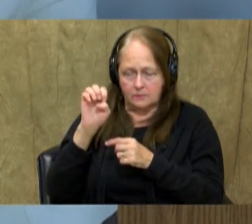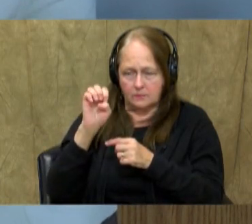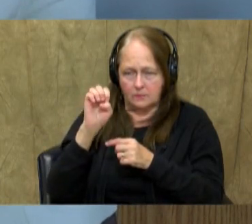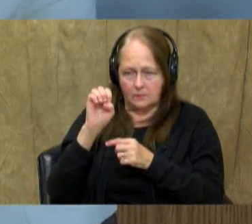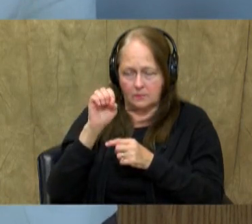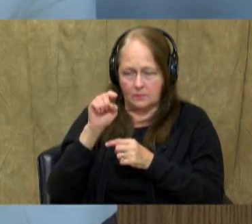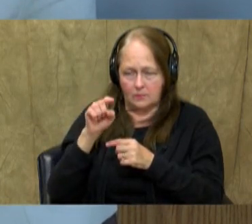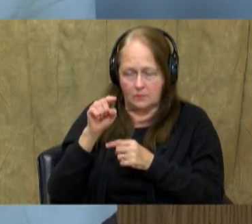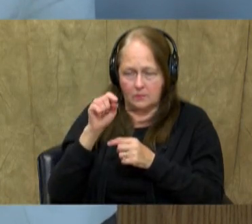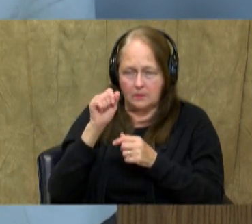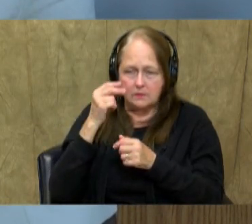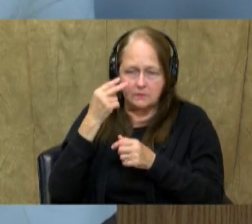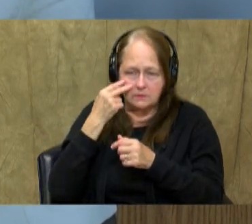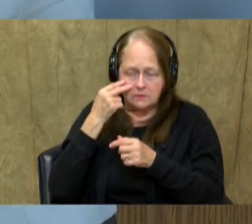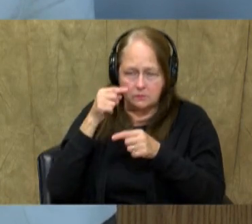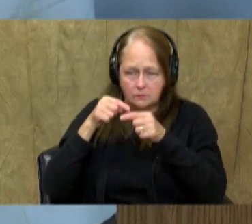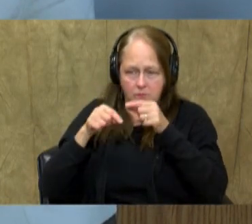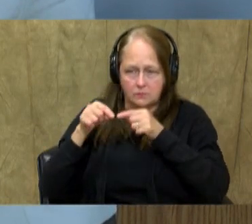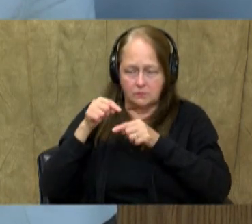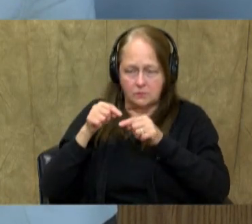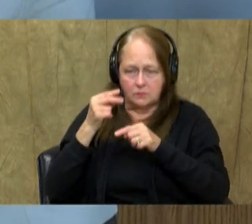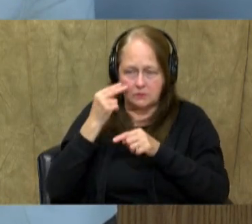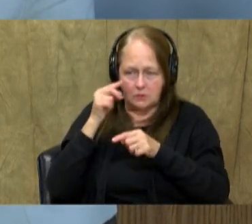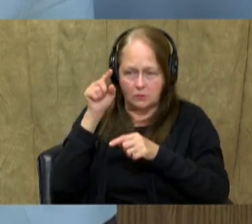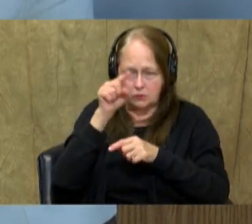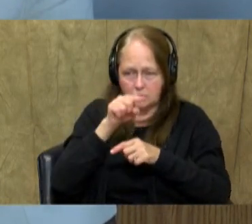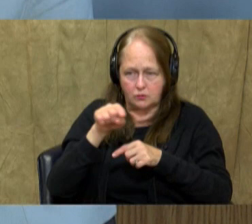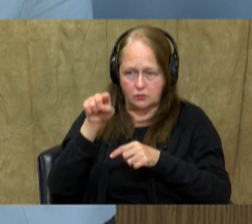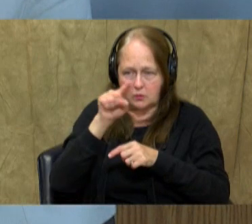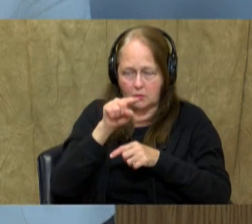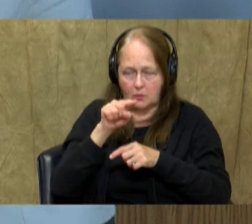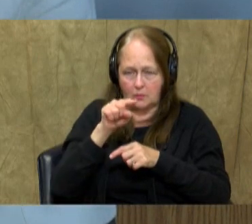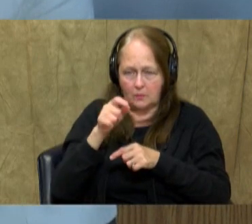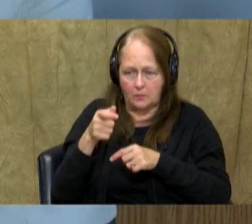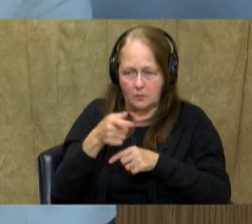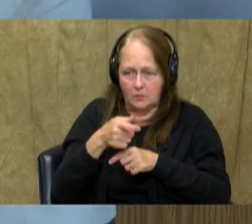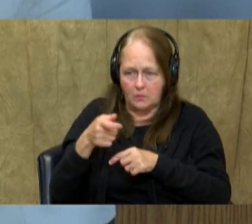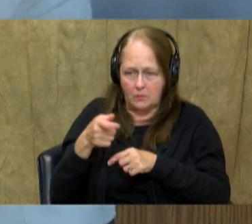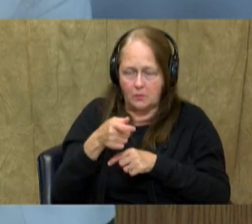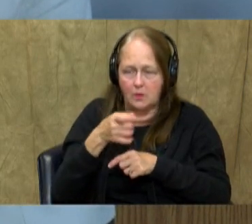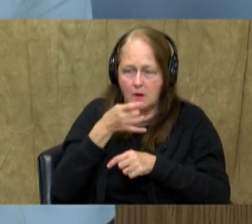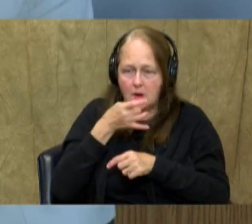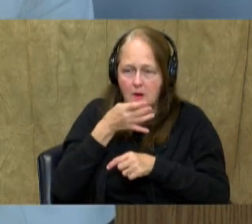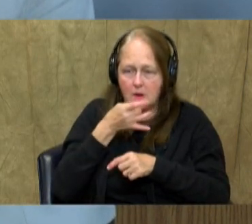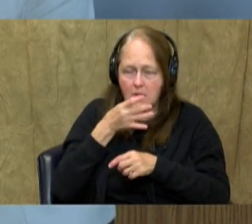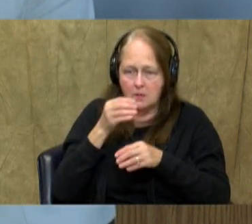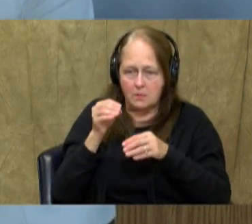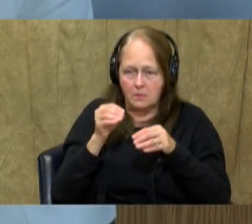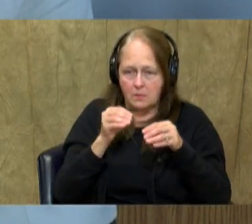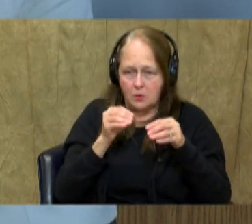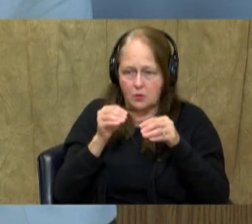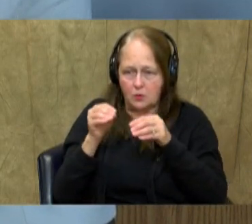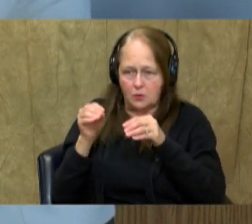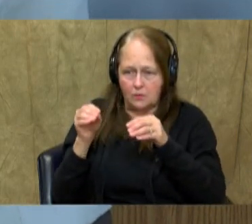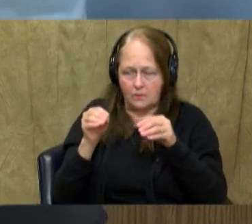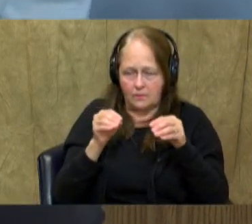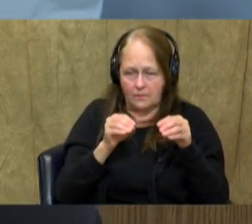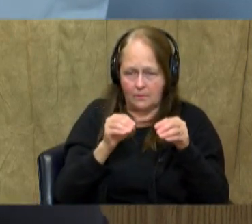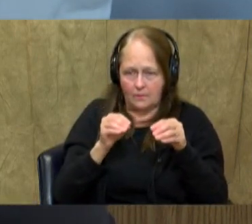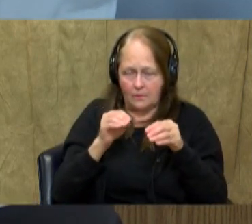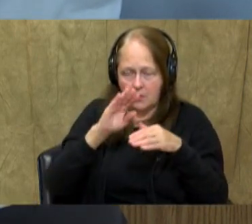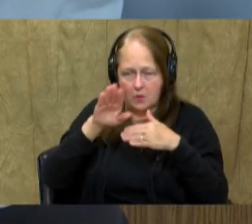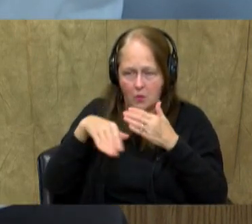All right, you can see the eclipse right there, that circle. And if I wiggle the light, you can see him move.